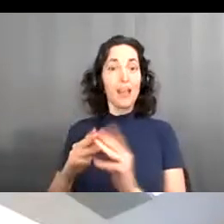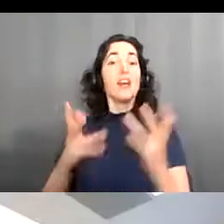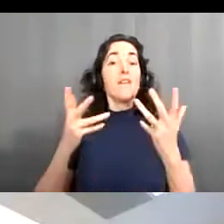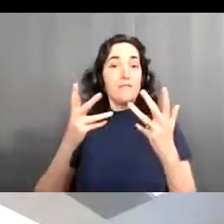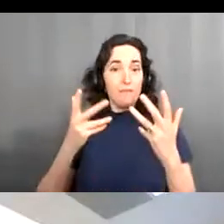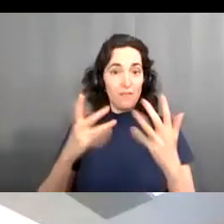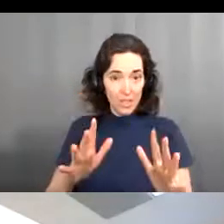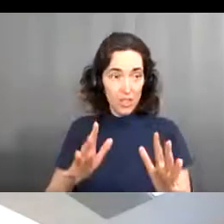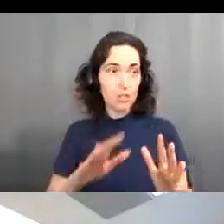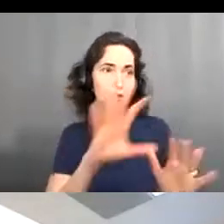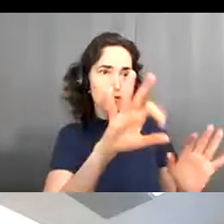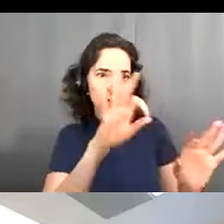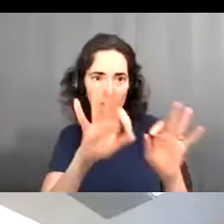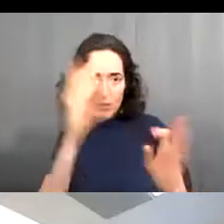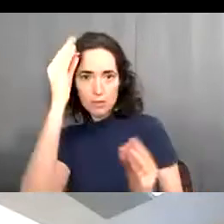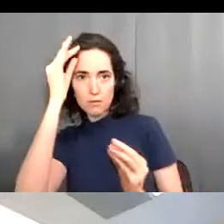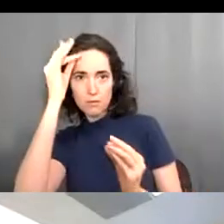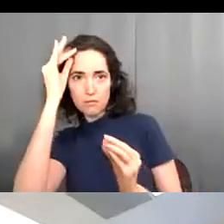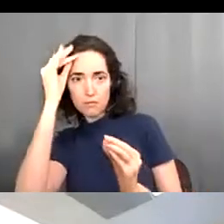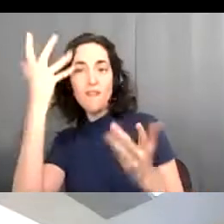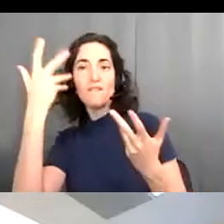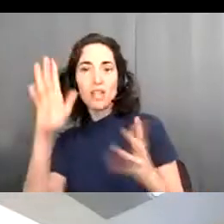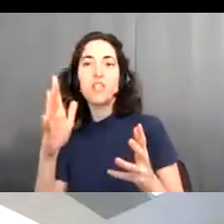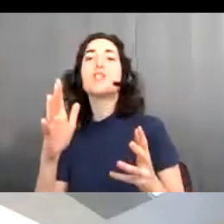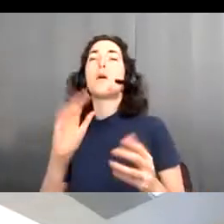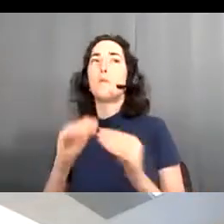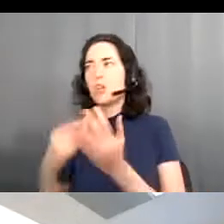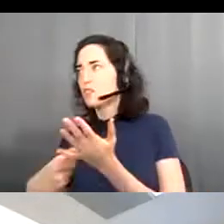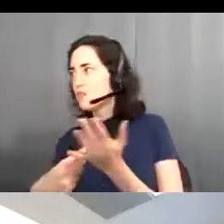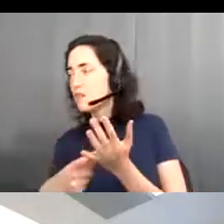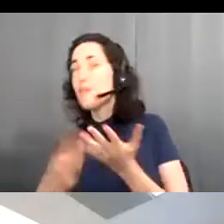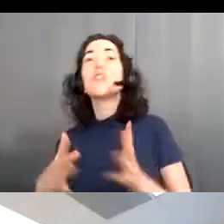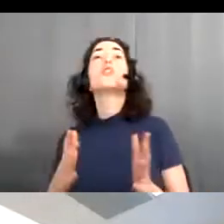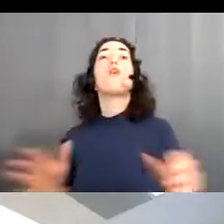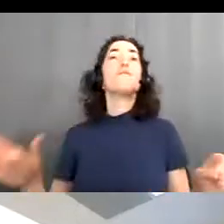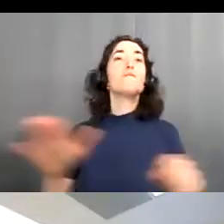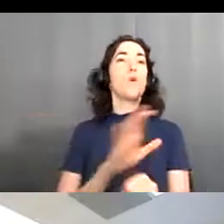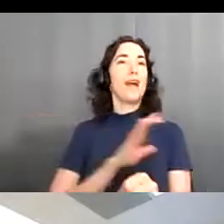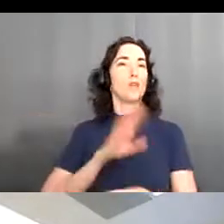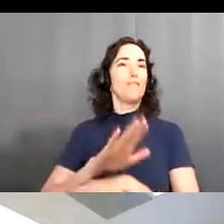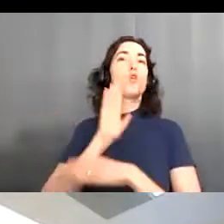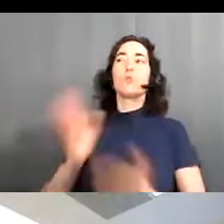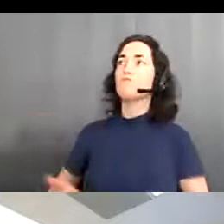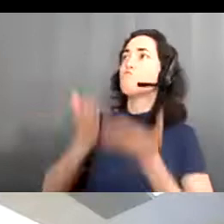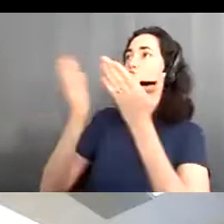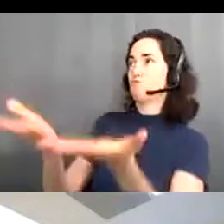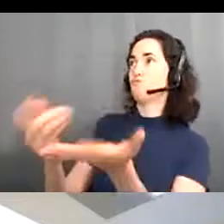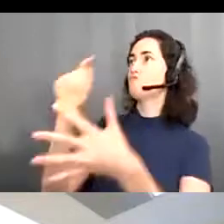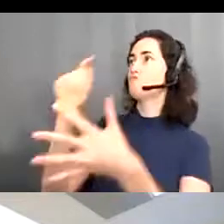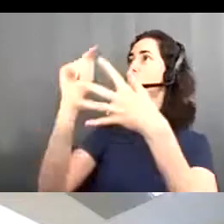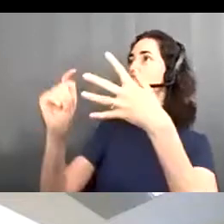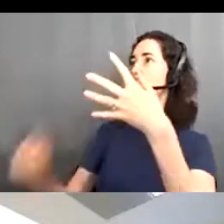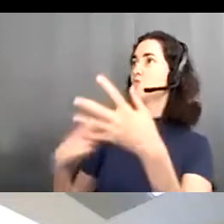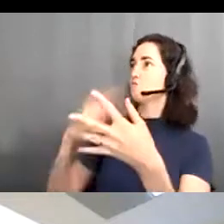make recommendations to the full council later this afternoon over the concepts, bills, pieces of